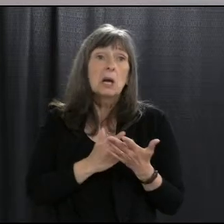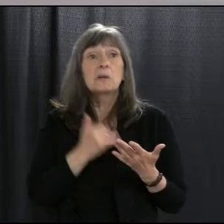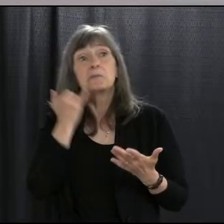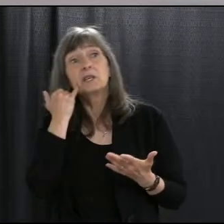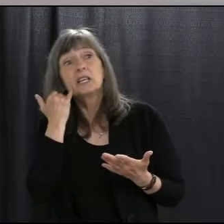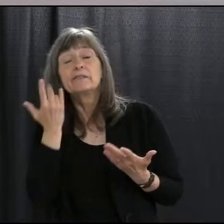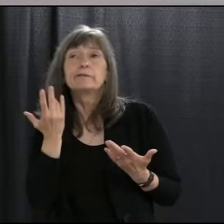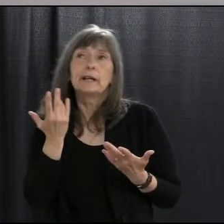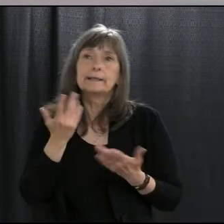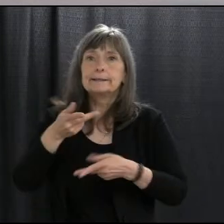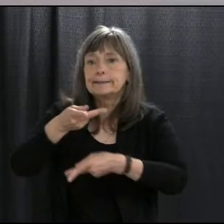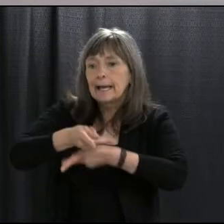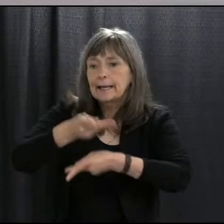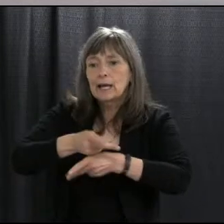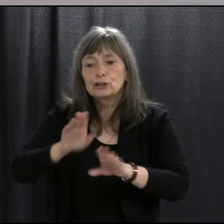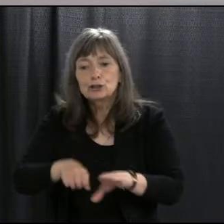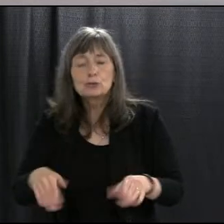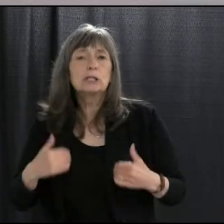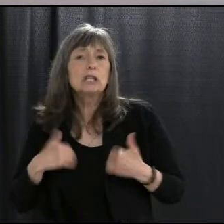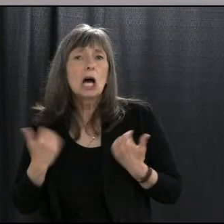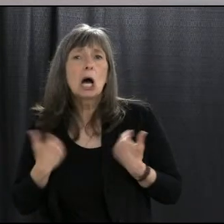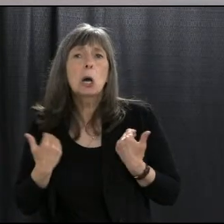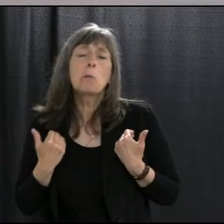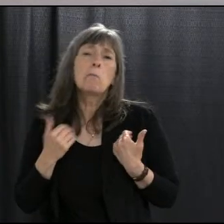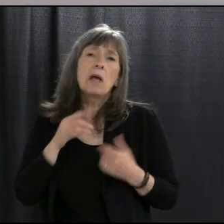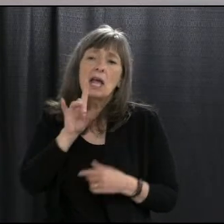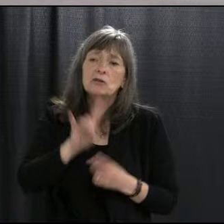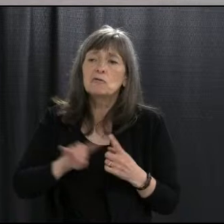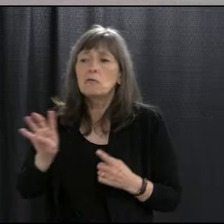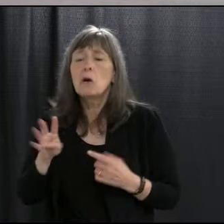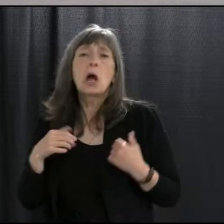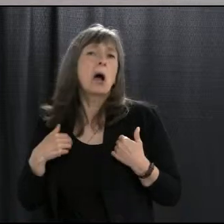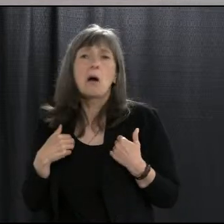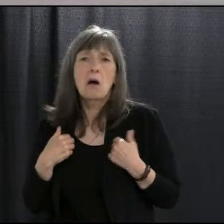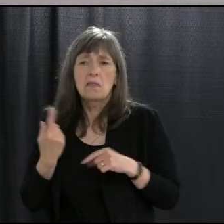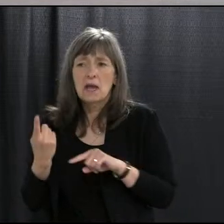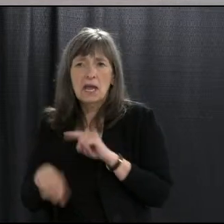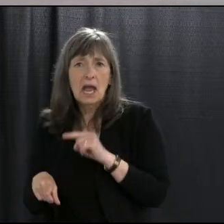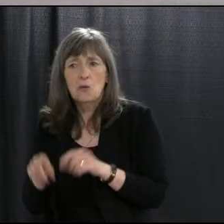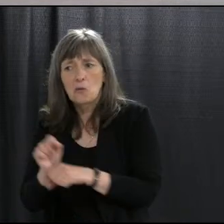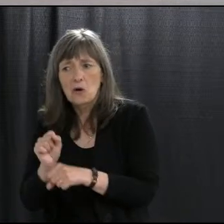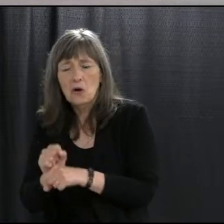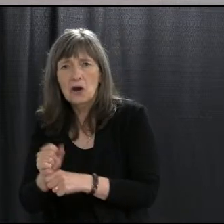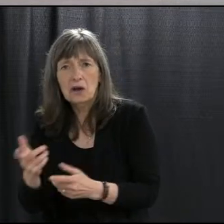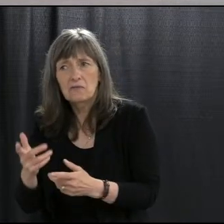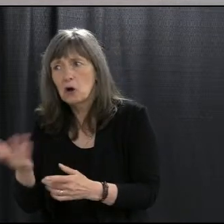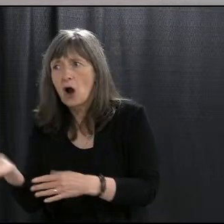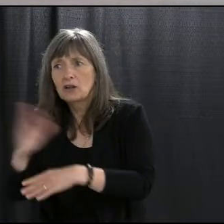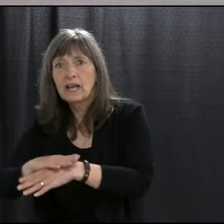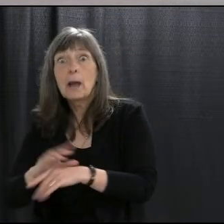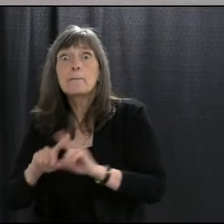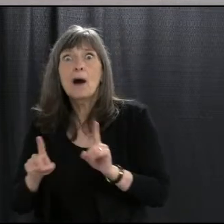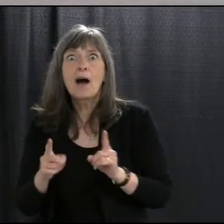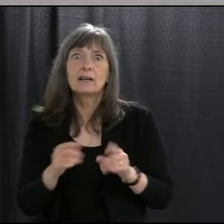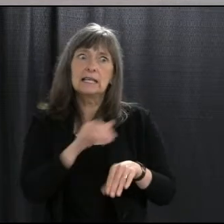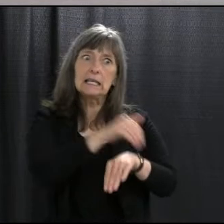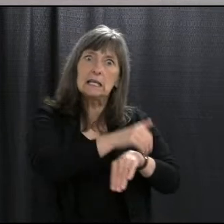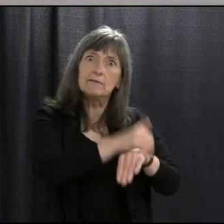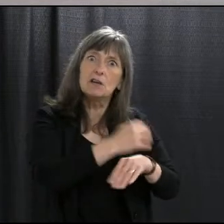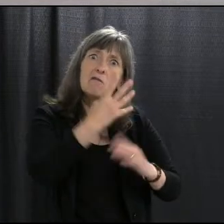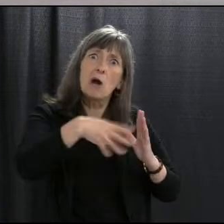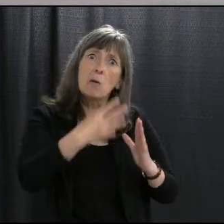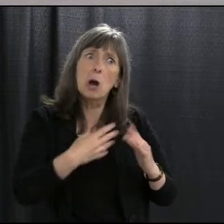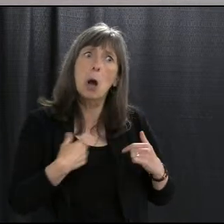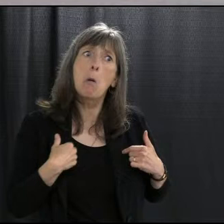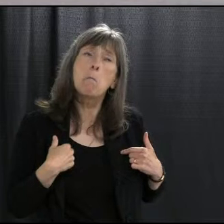be for childcare reasons or, we're able to pull them back into the workforce with these types of opportunities. And that's incredibly important as well. So,